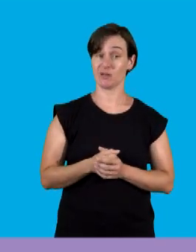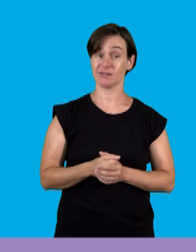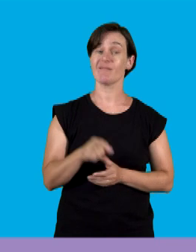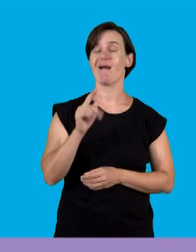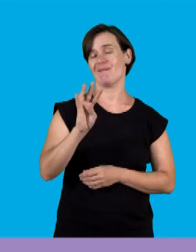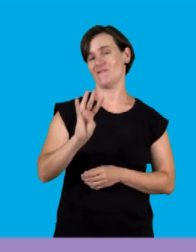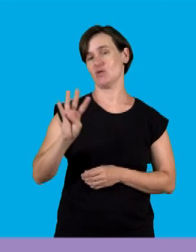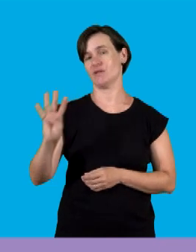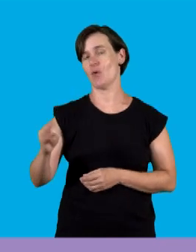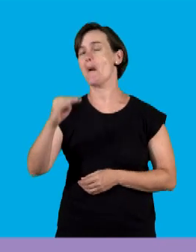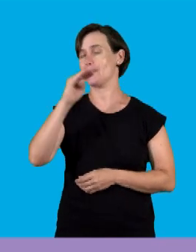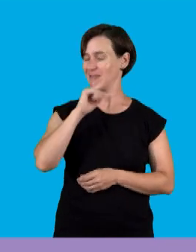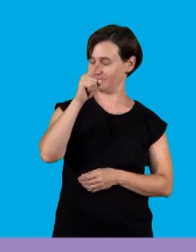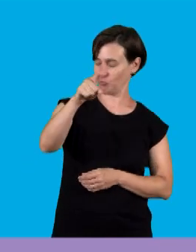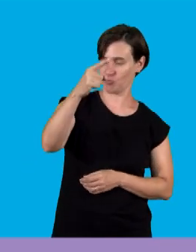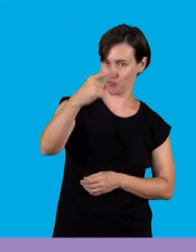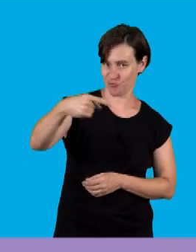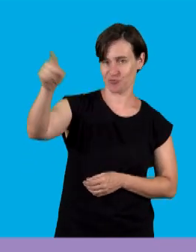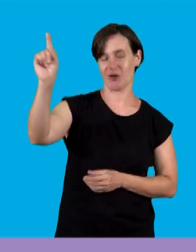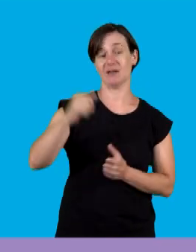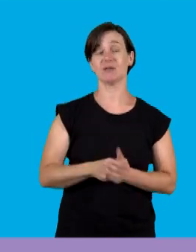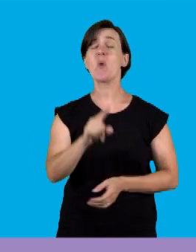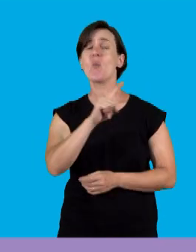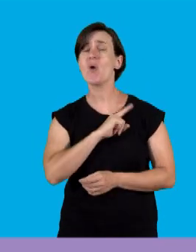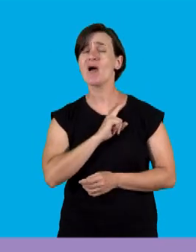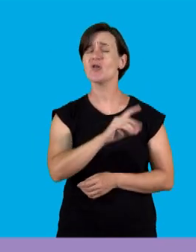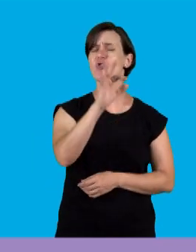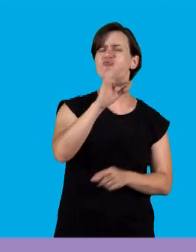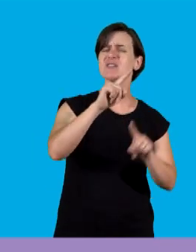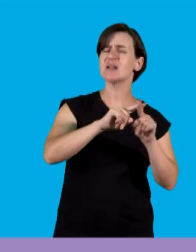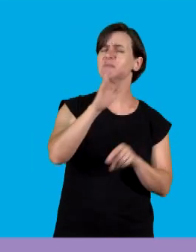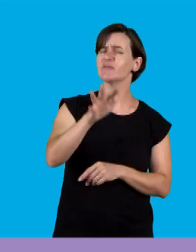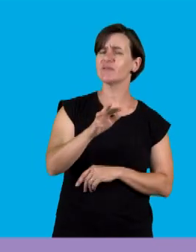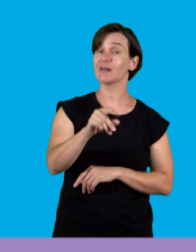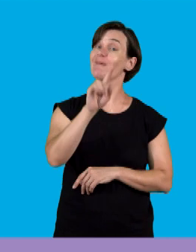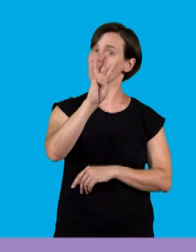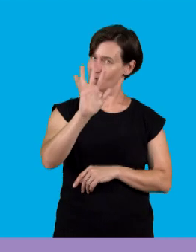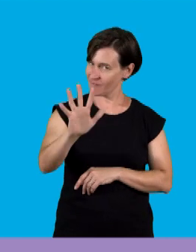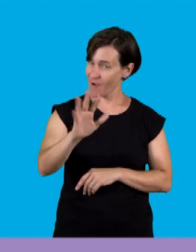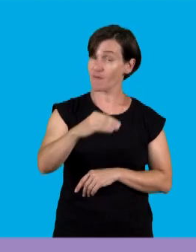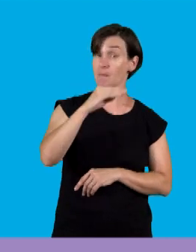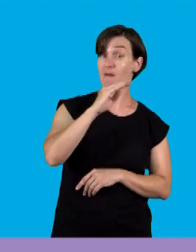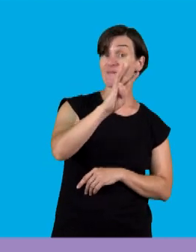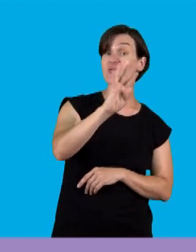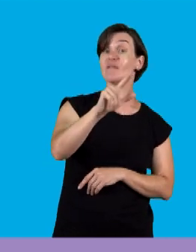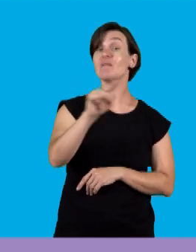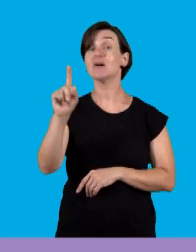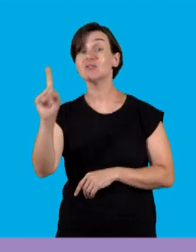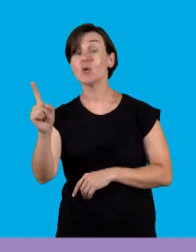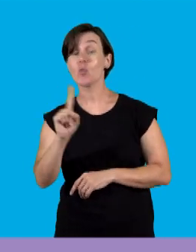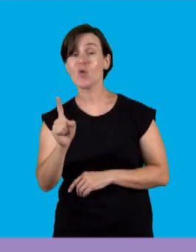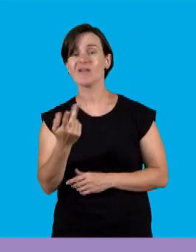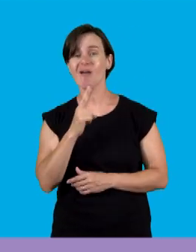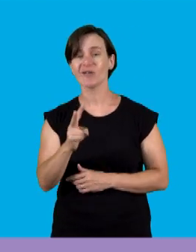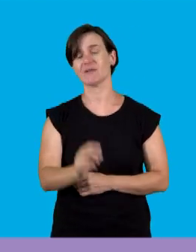there a 44, then you are absolutely correct, because 3 multiplied by 15 is 45, and we subtract 1,